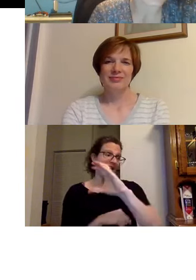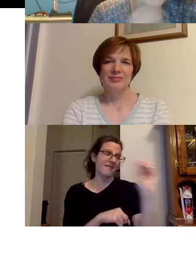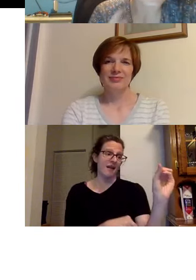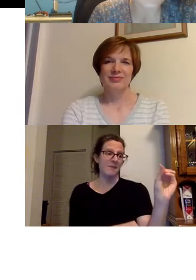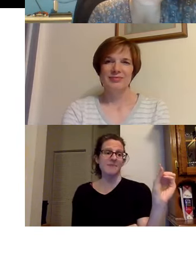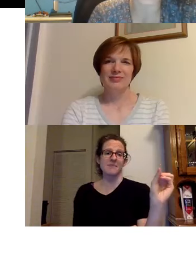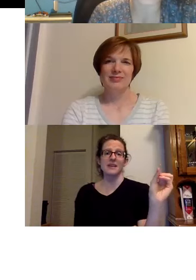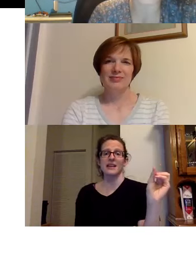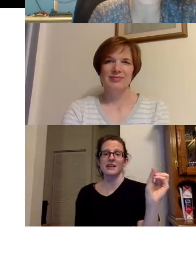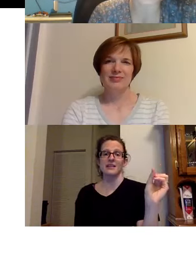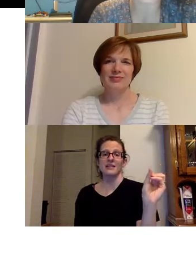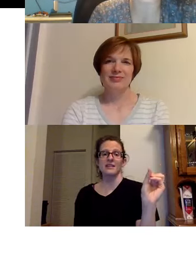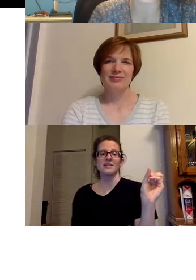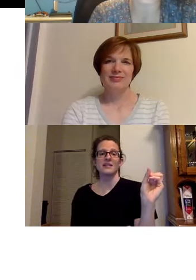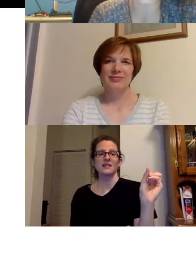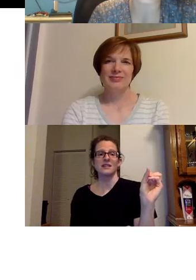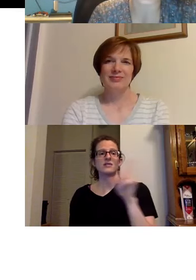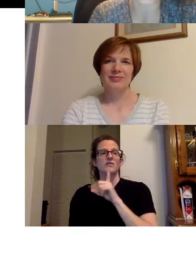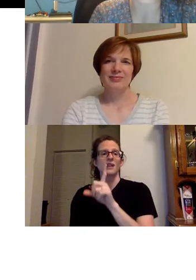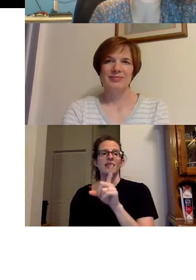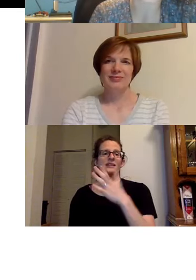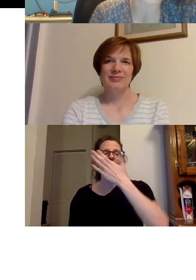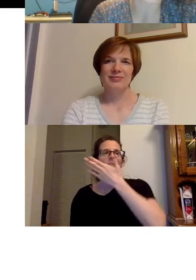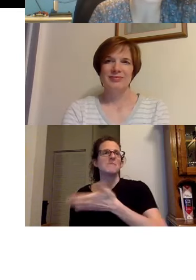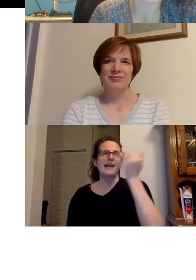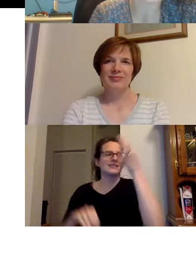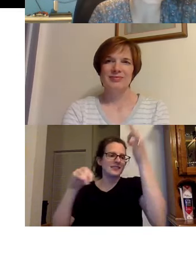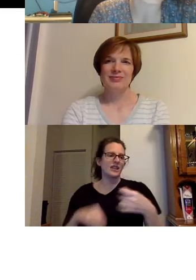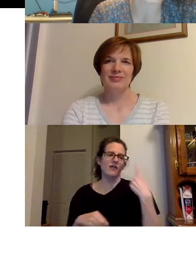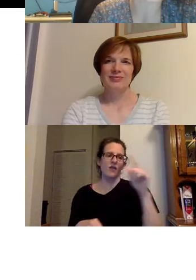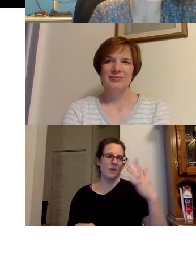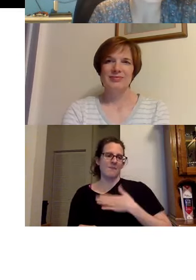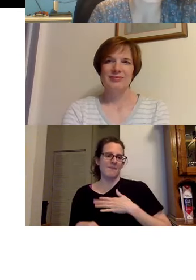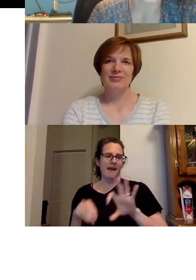that it's been one of the best decisions our family has made